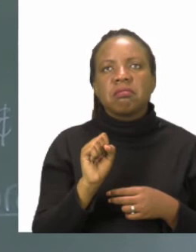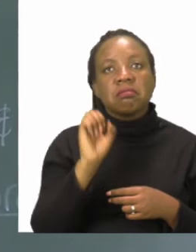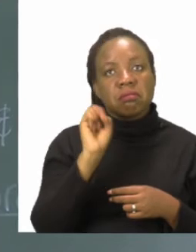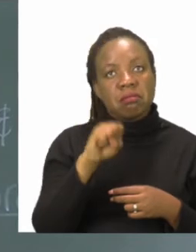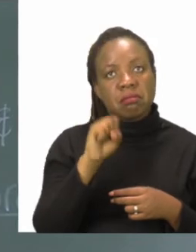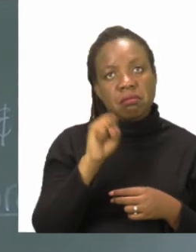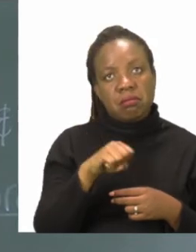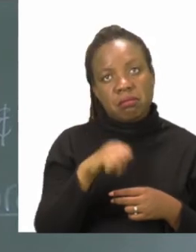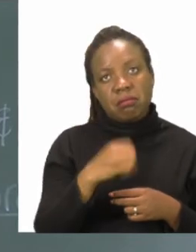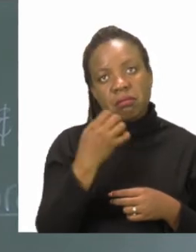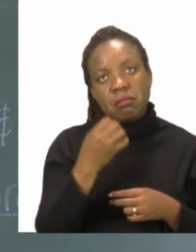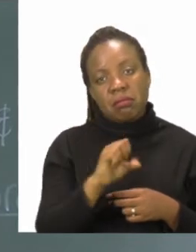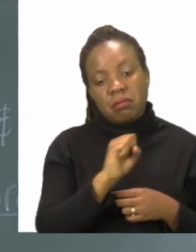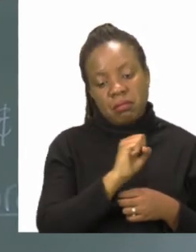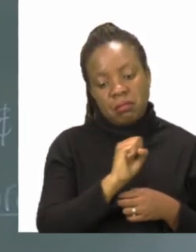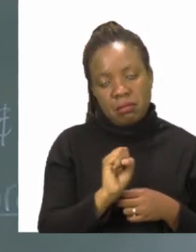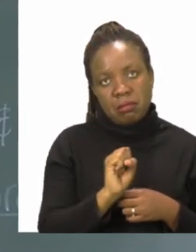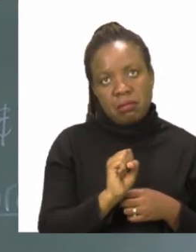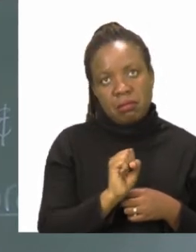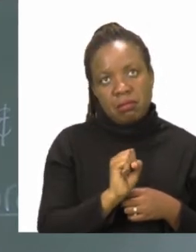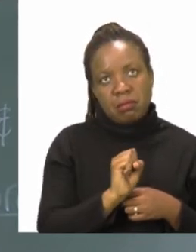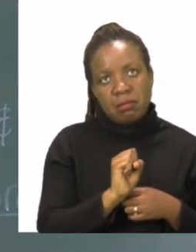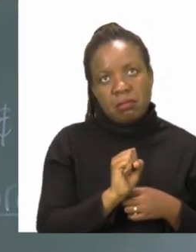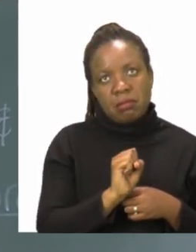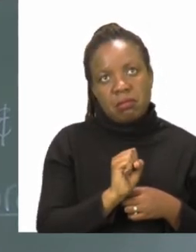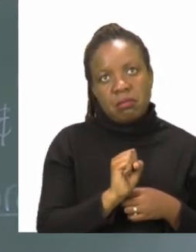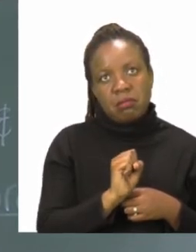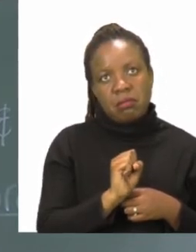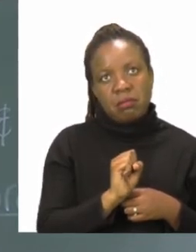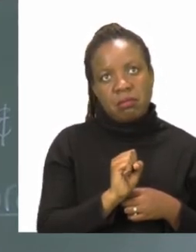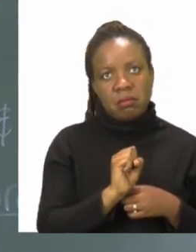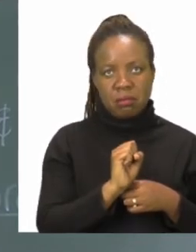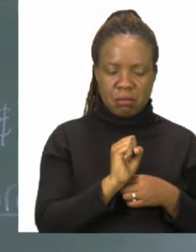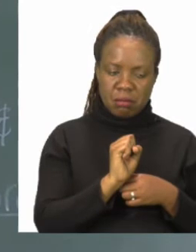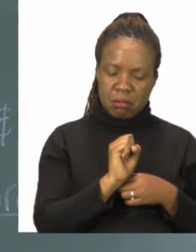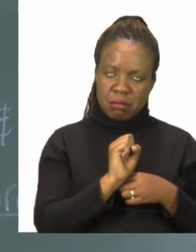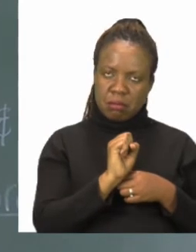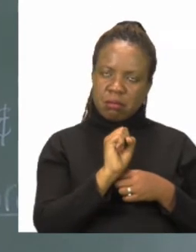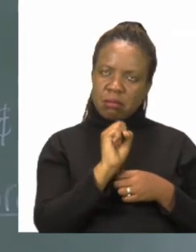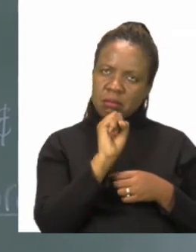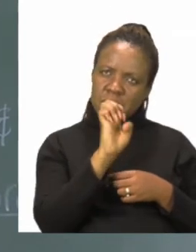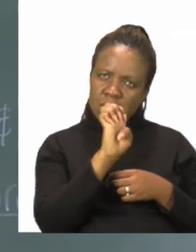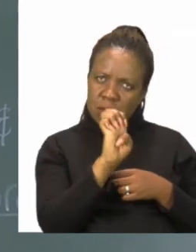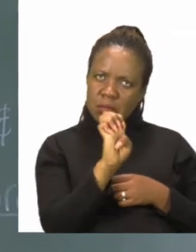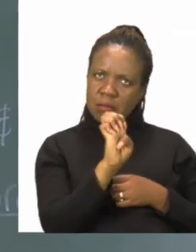That's right. There we have the letter S down there. And what is the second letter of the word